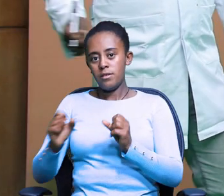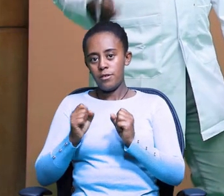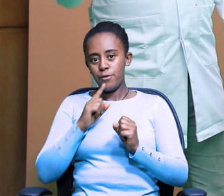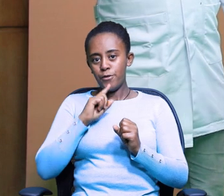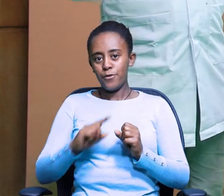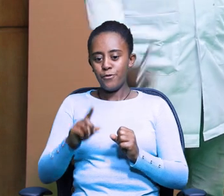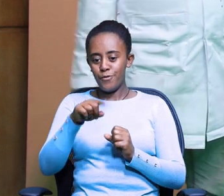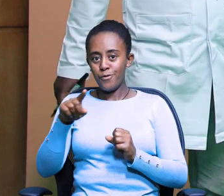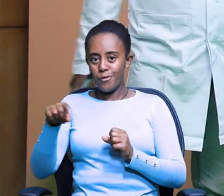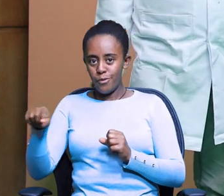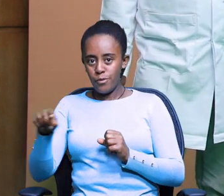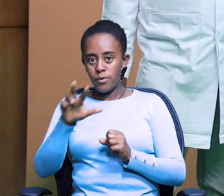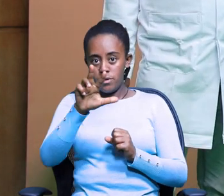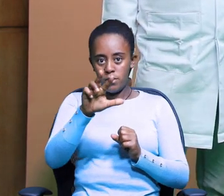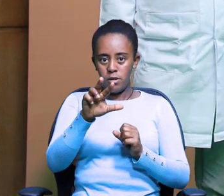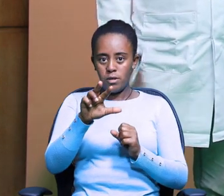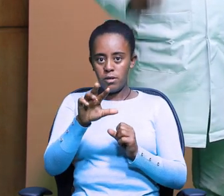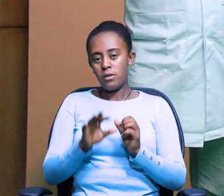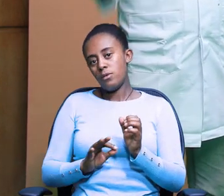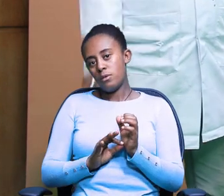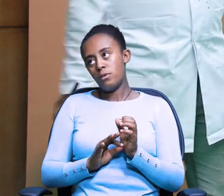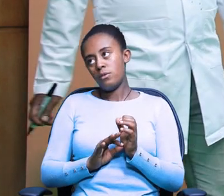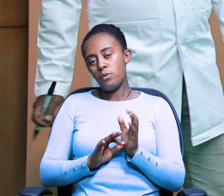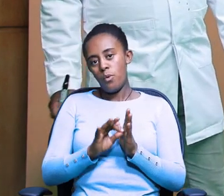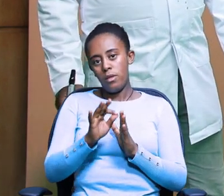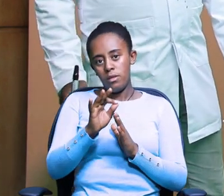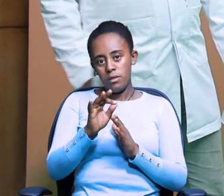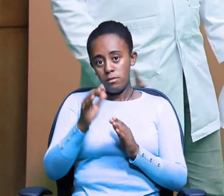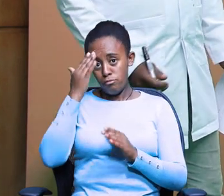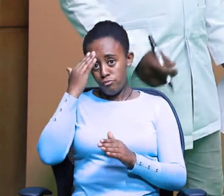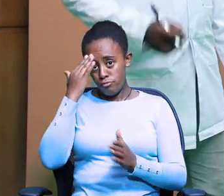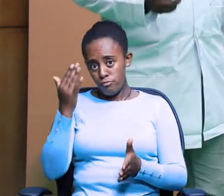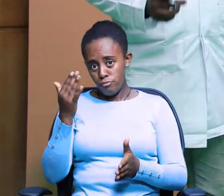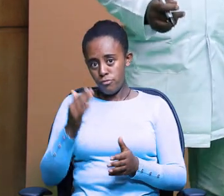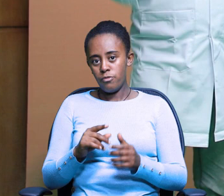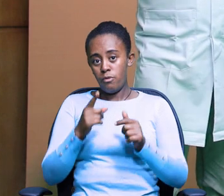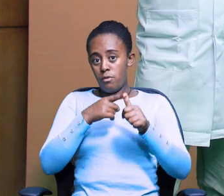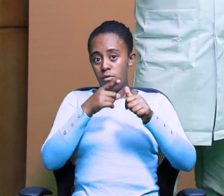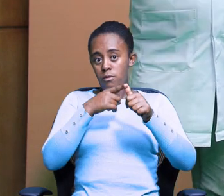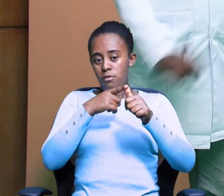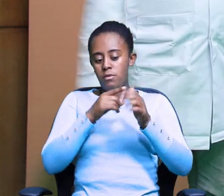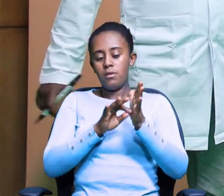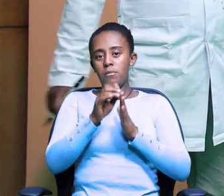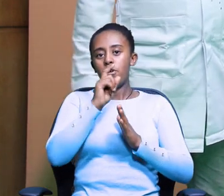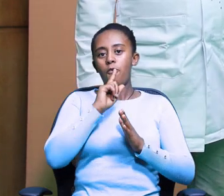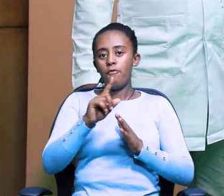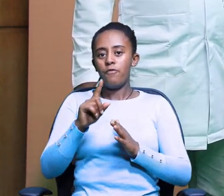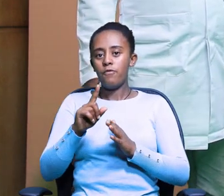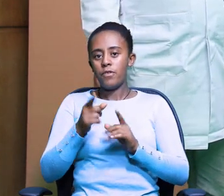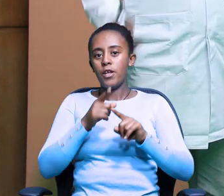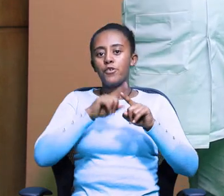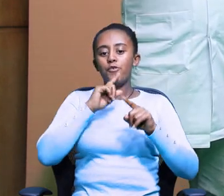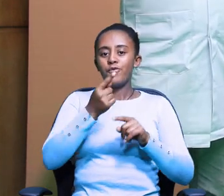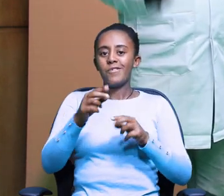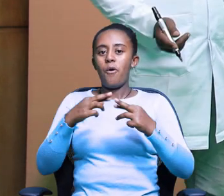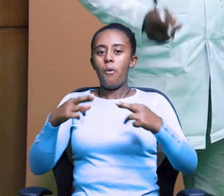of solenoid depends on three quantities. Do you know this one? One, the number of turns of the wire.